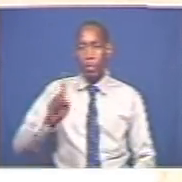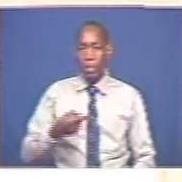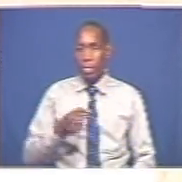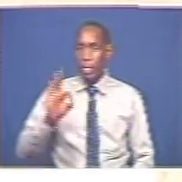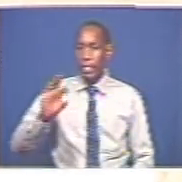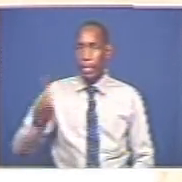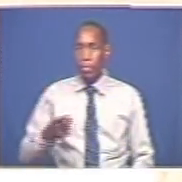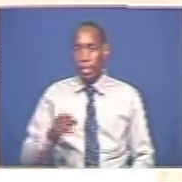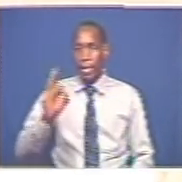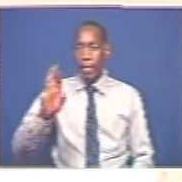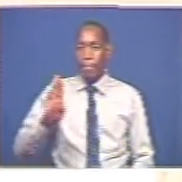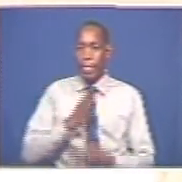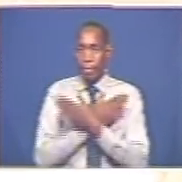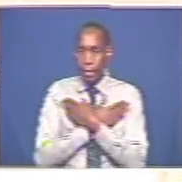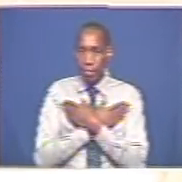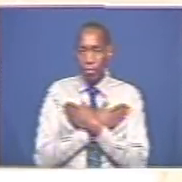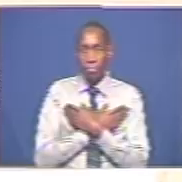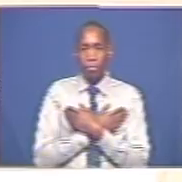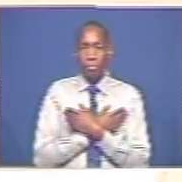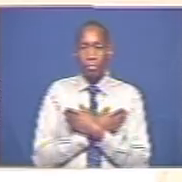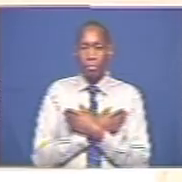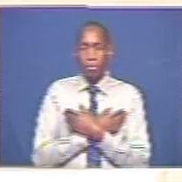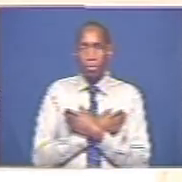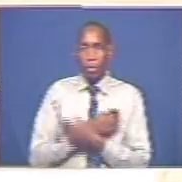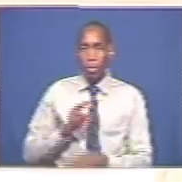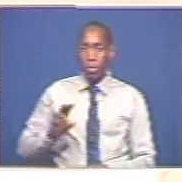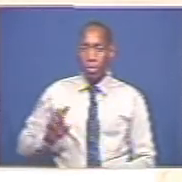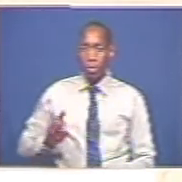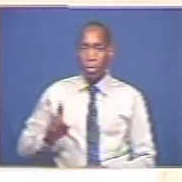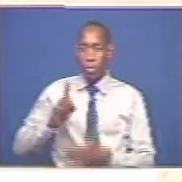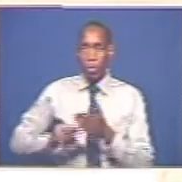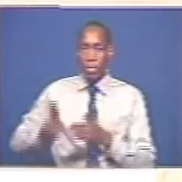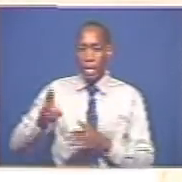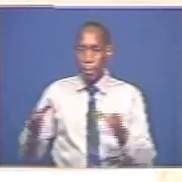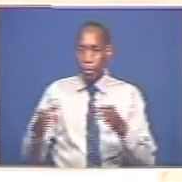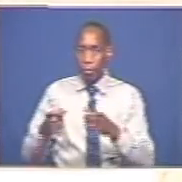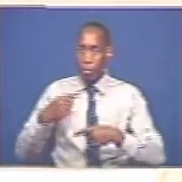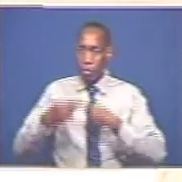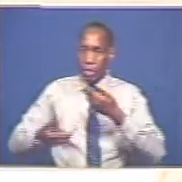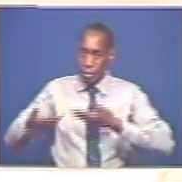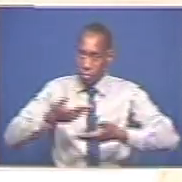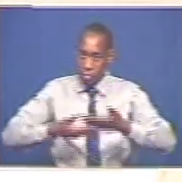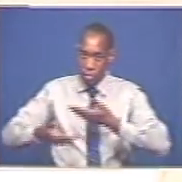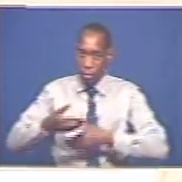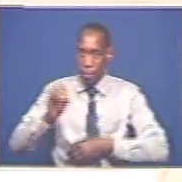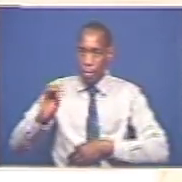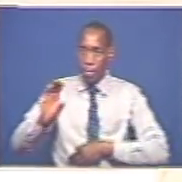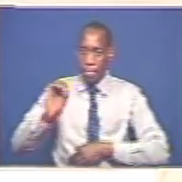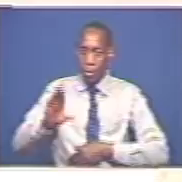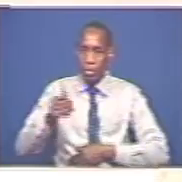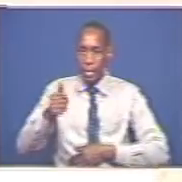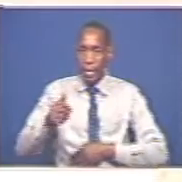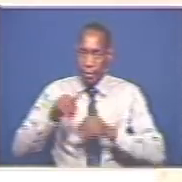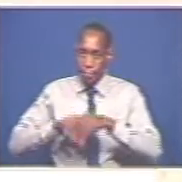friends. Mm. You're in many WhatsApp groups. All of them are a joke. And you keep on interacting with them. You post, they like, they